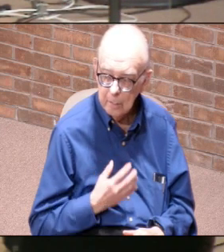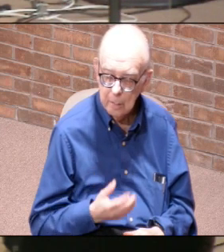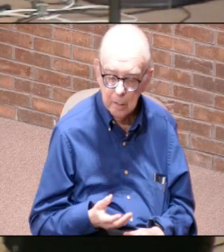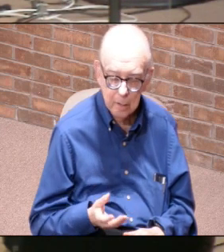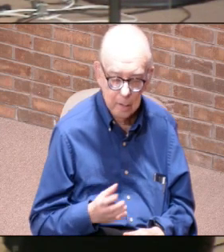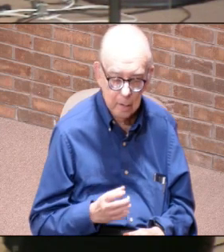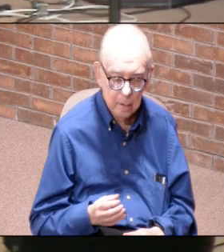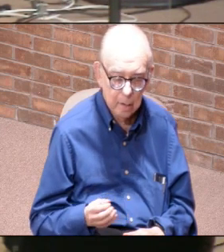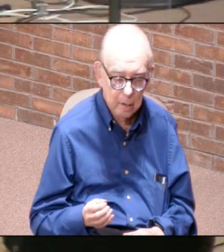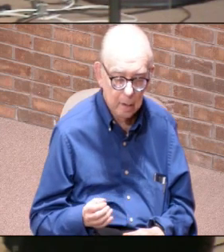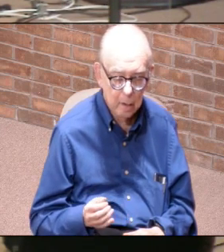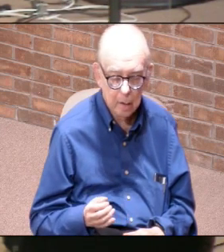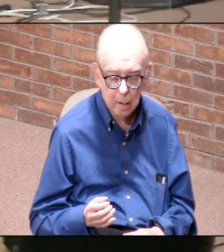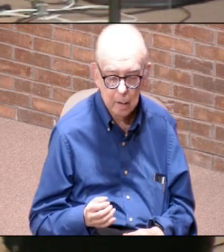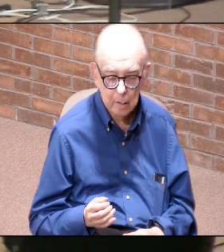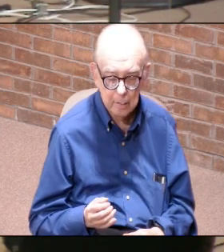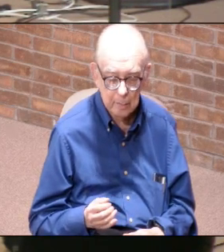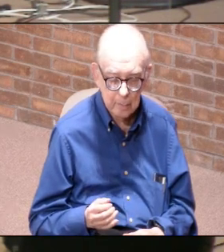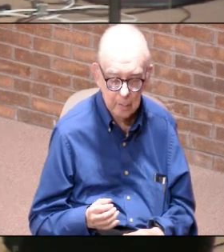And it does.